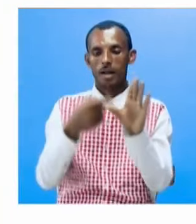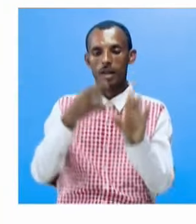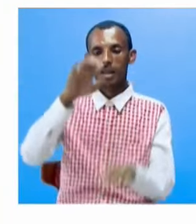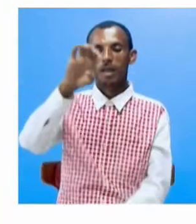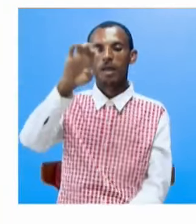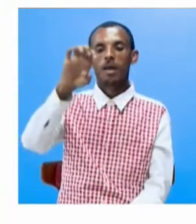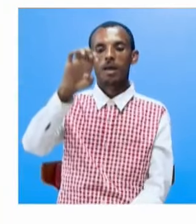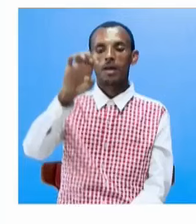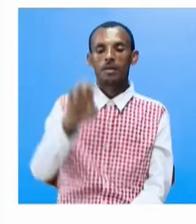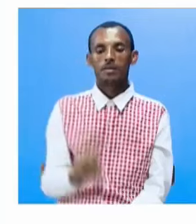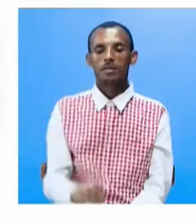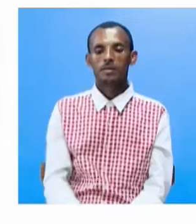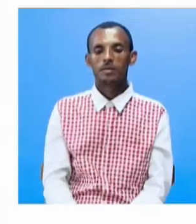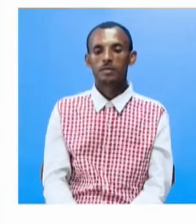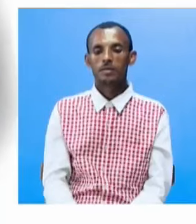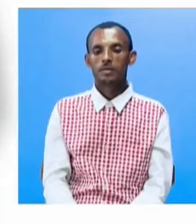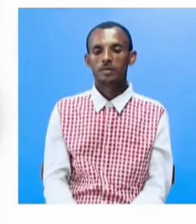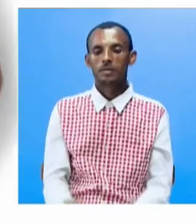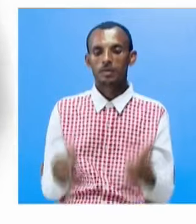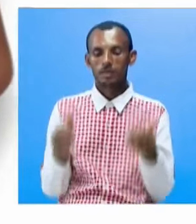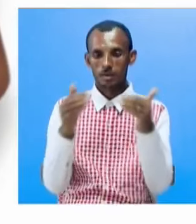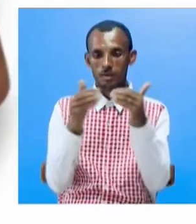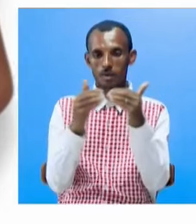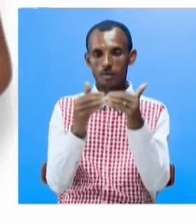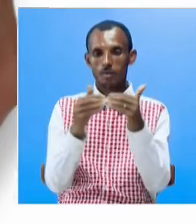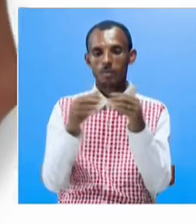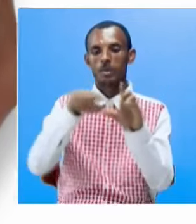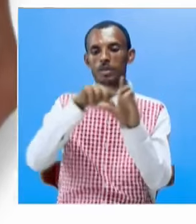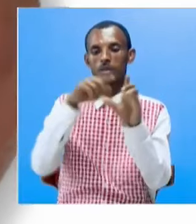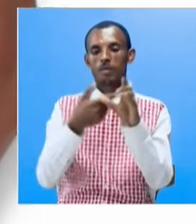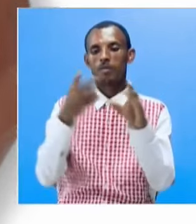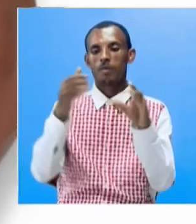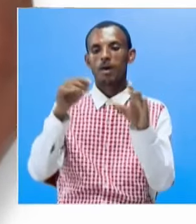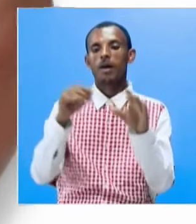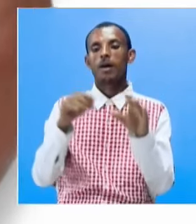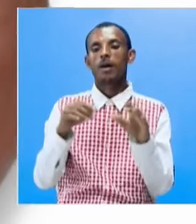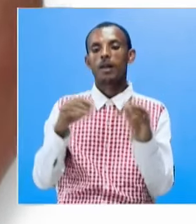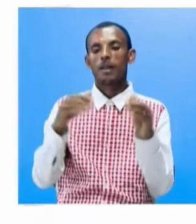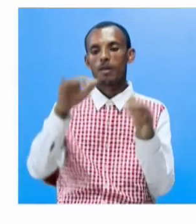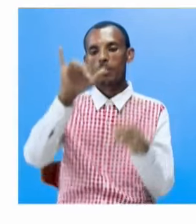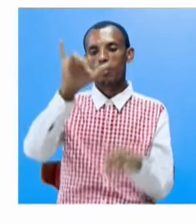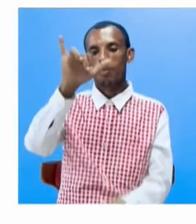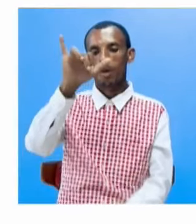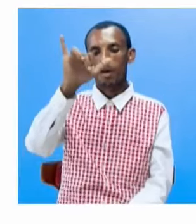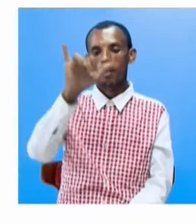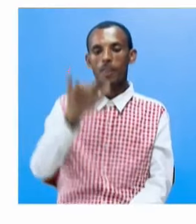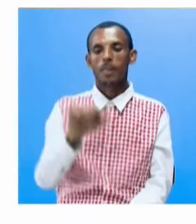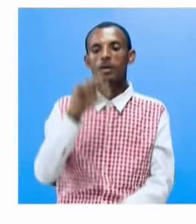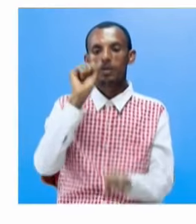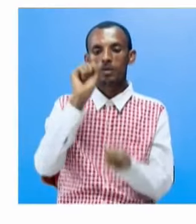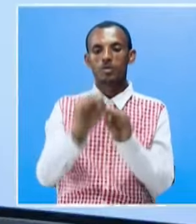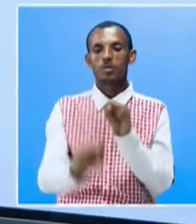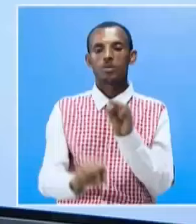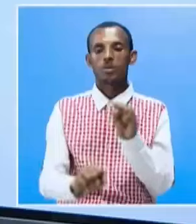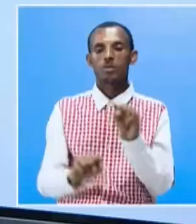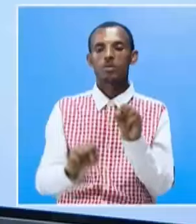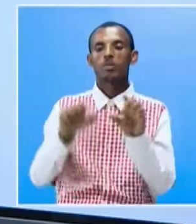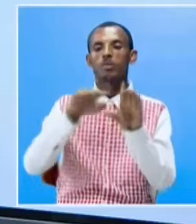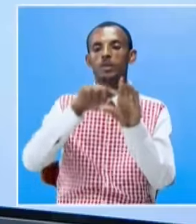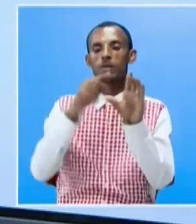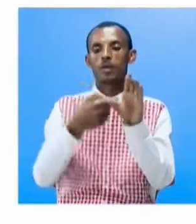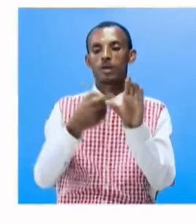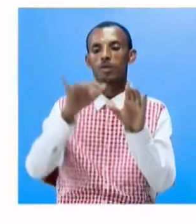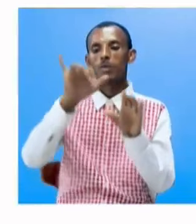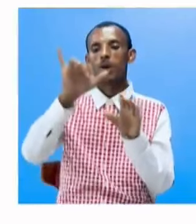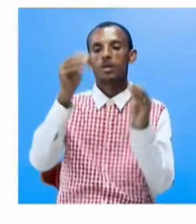E is same as measure of angle Y. So here, measure of angle Y